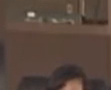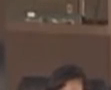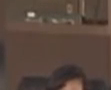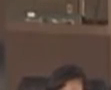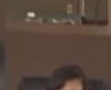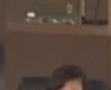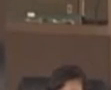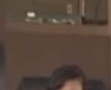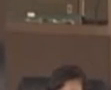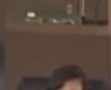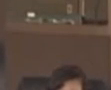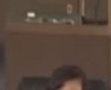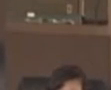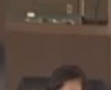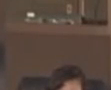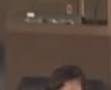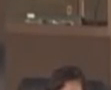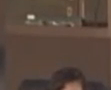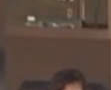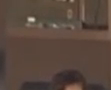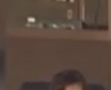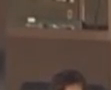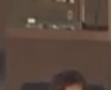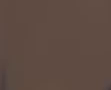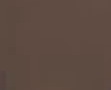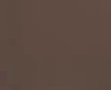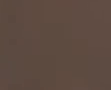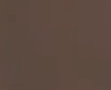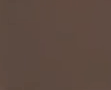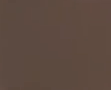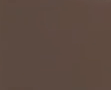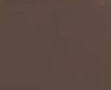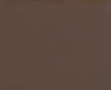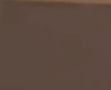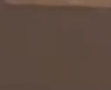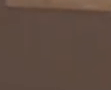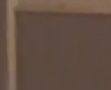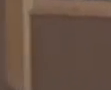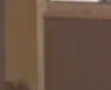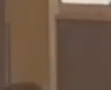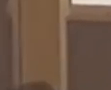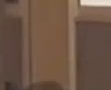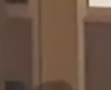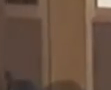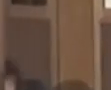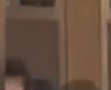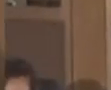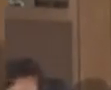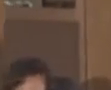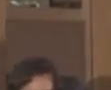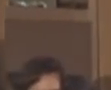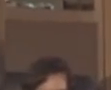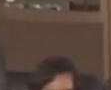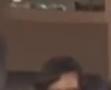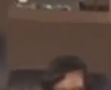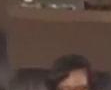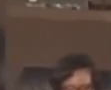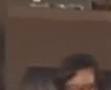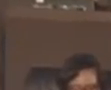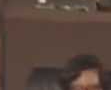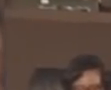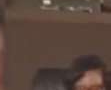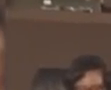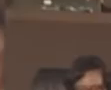findings of the report, Mr. Bunting noted that the commissioners concluded that it was very probable that Koch was tipped